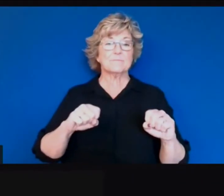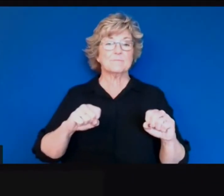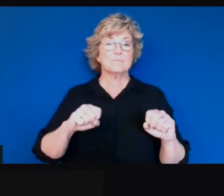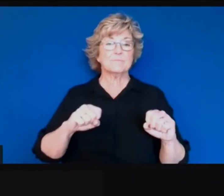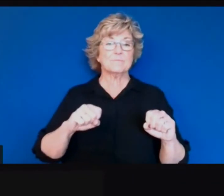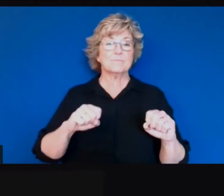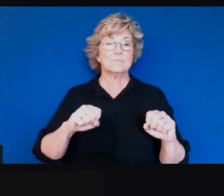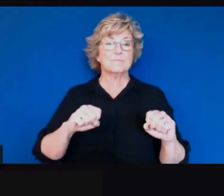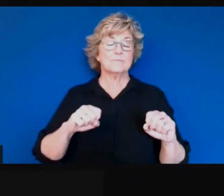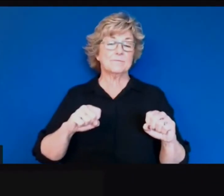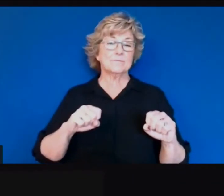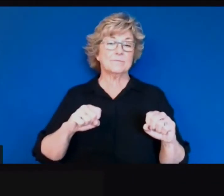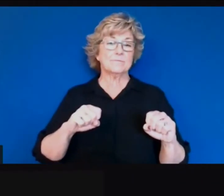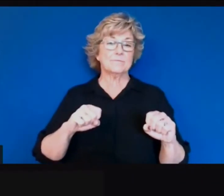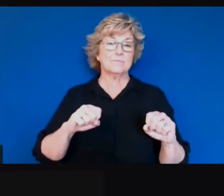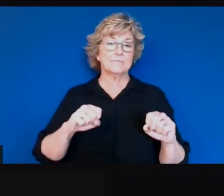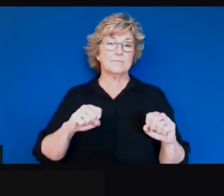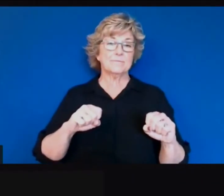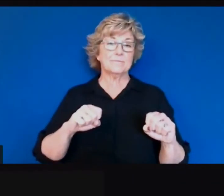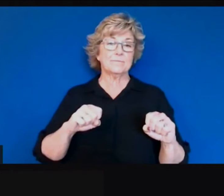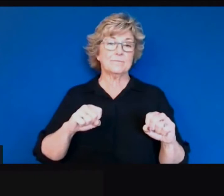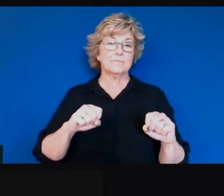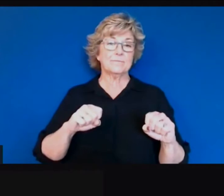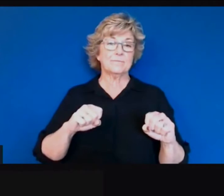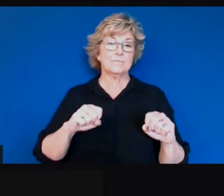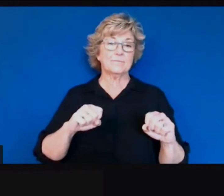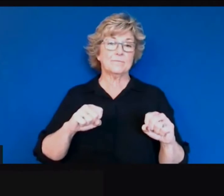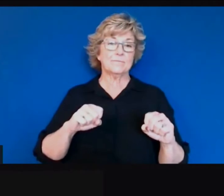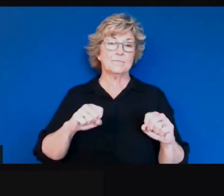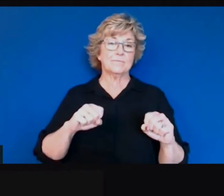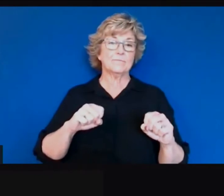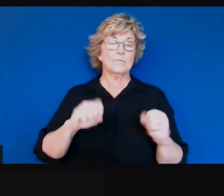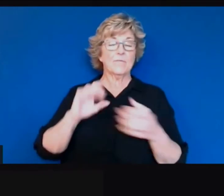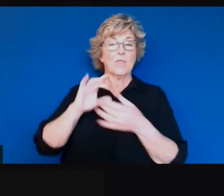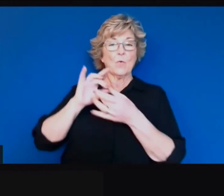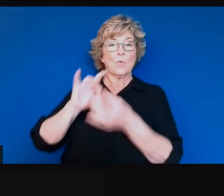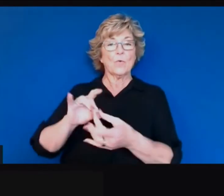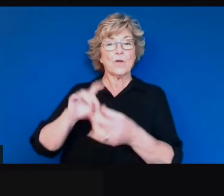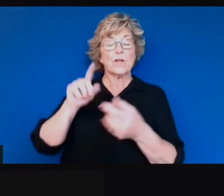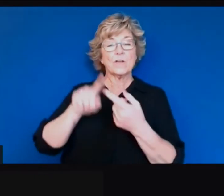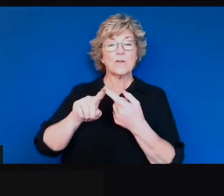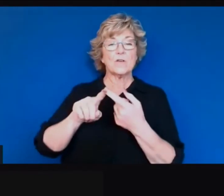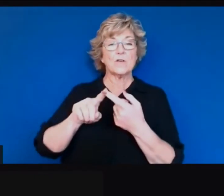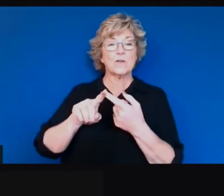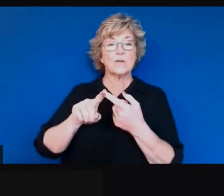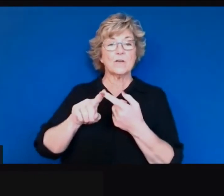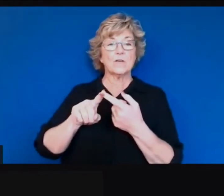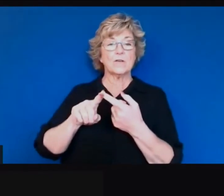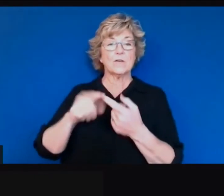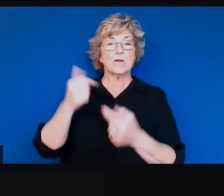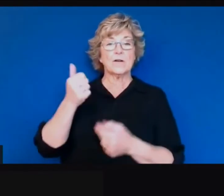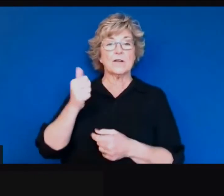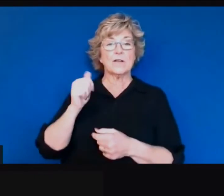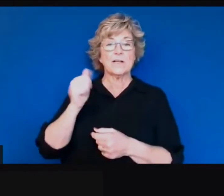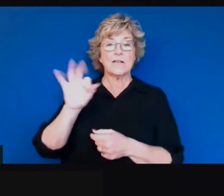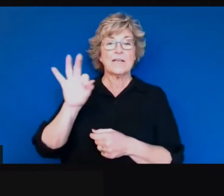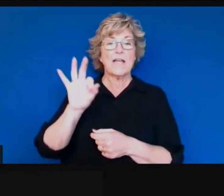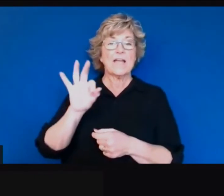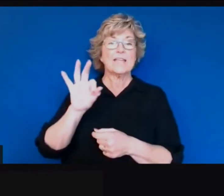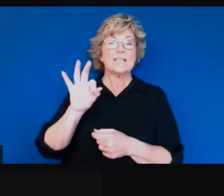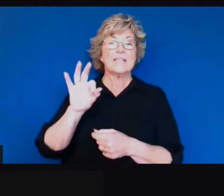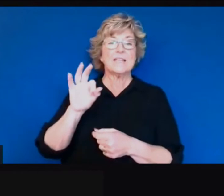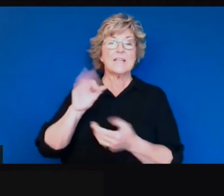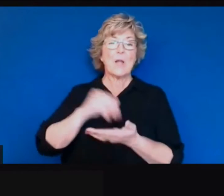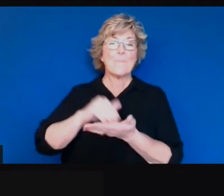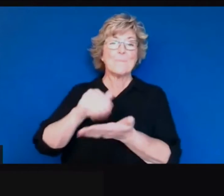not surprisingly, we've had for some time related to the 19 million flu vaccines that we distribute on an